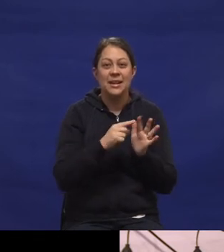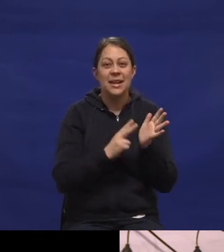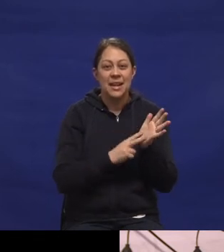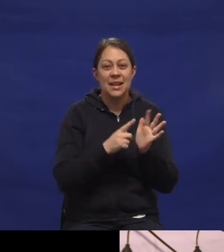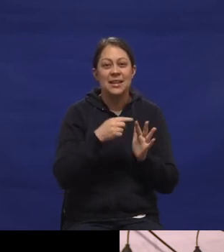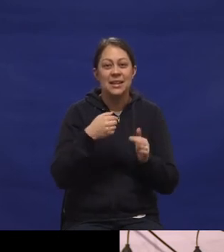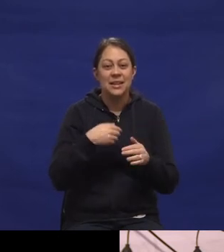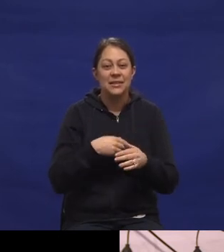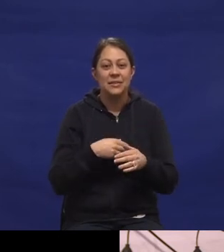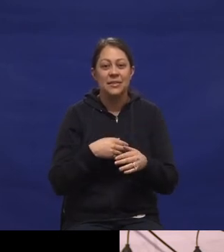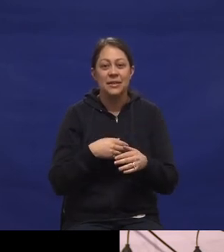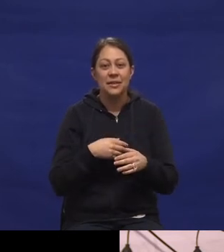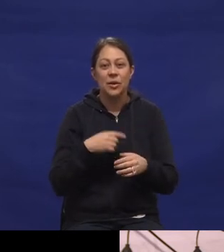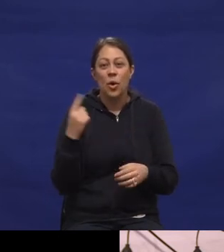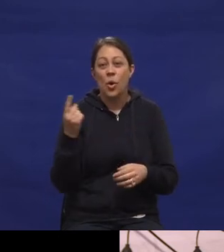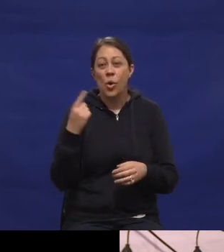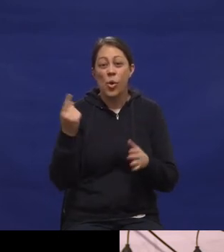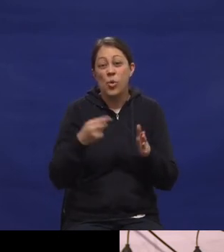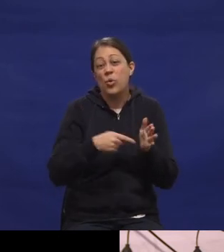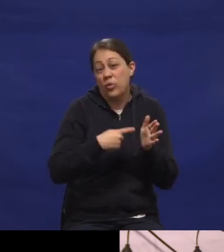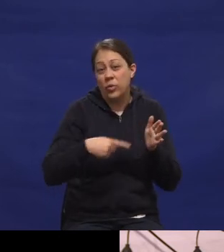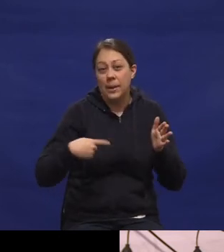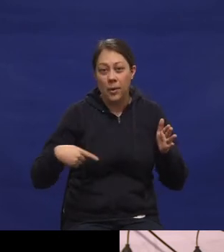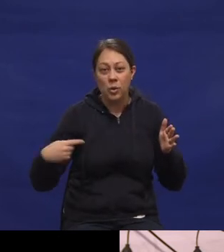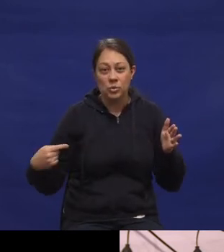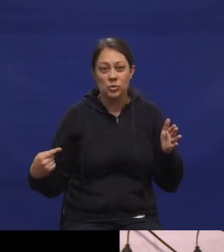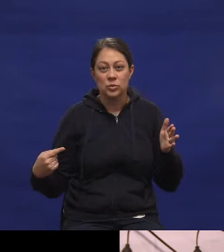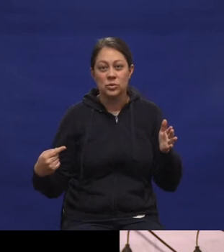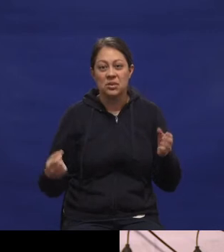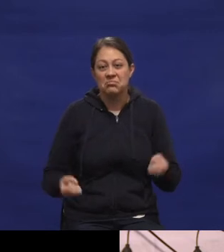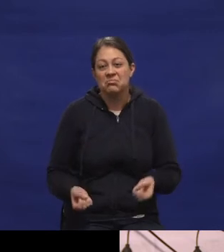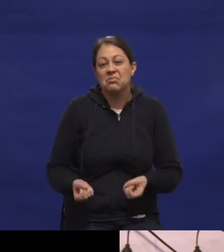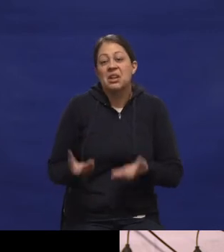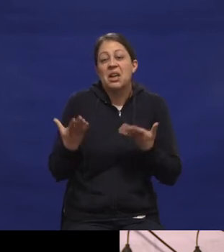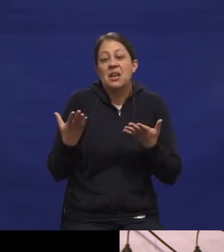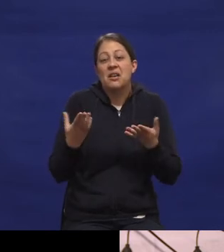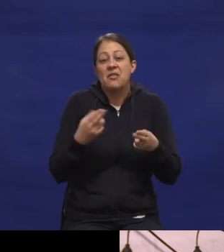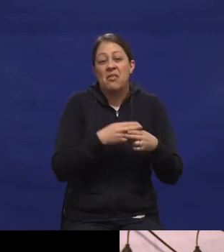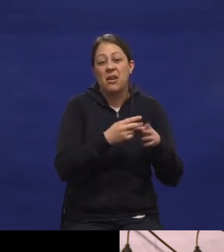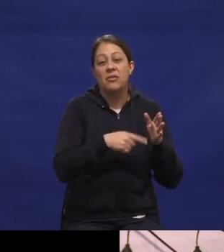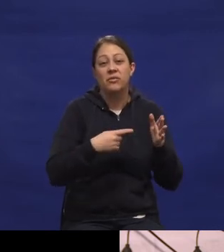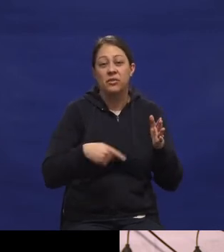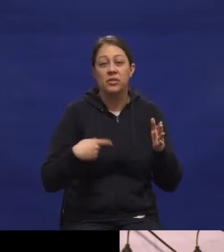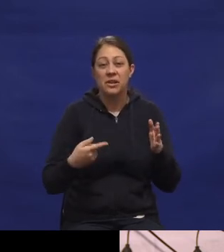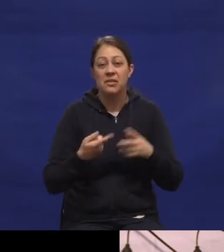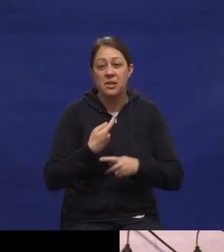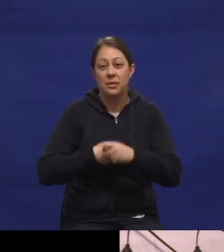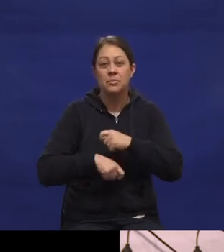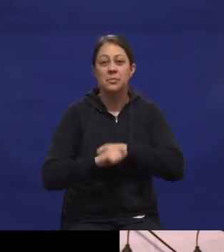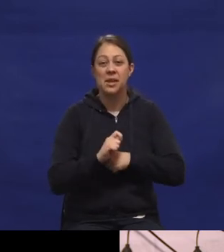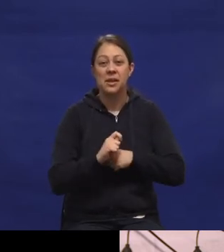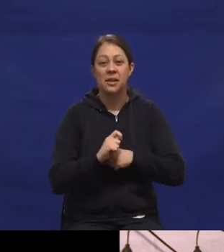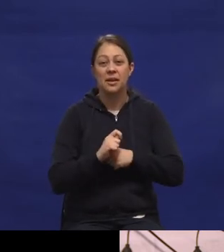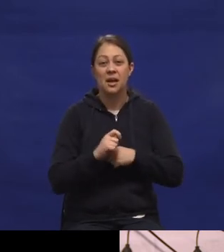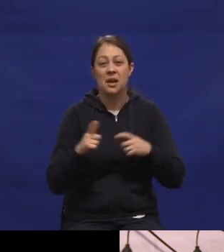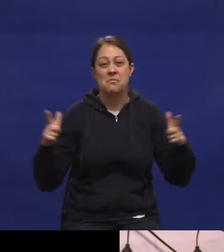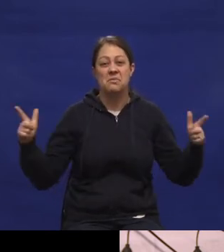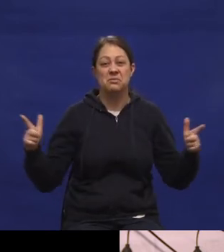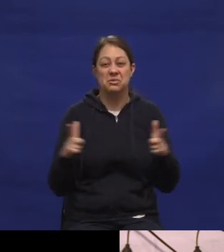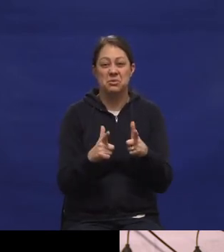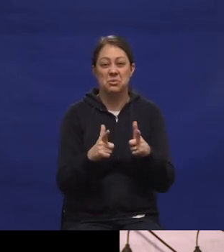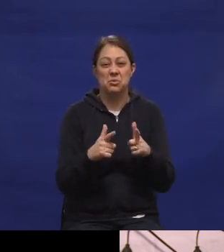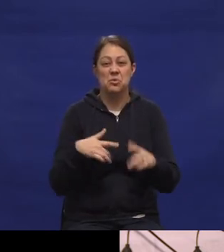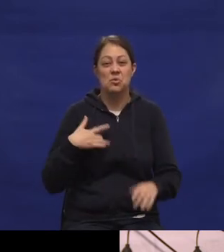and how that they, who were immortal, gave up their immortality and became mortal, because that's